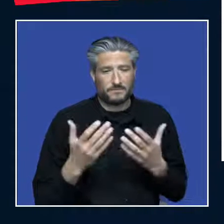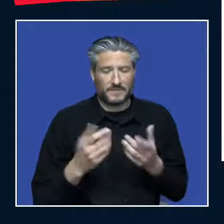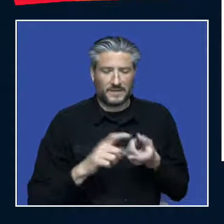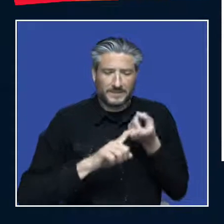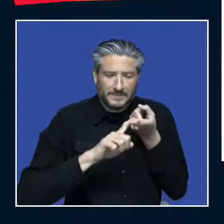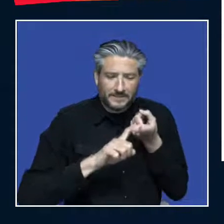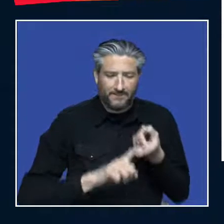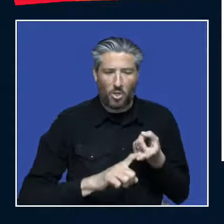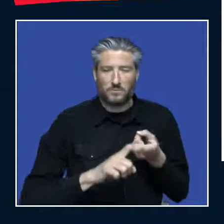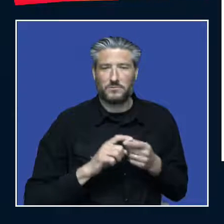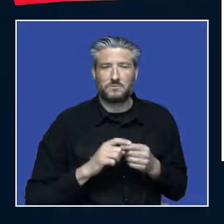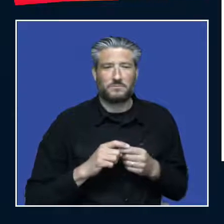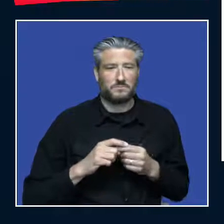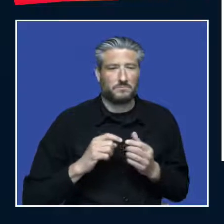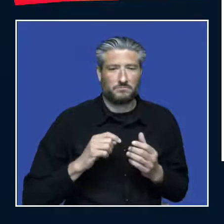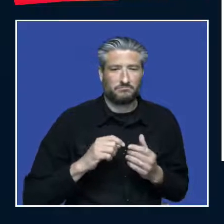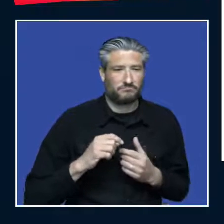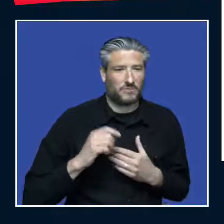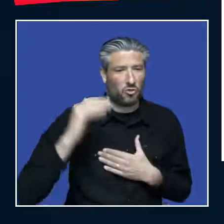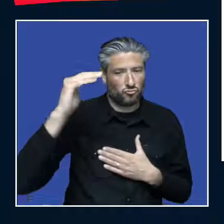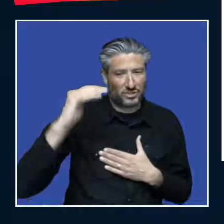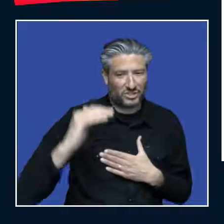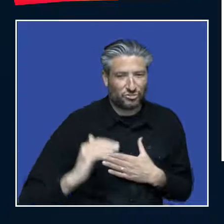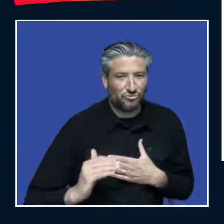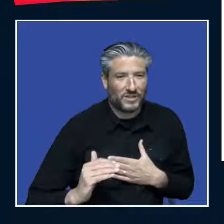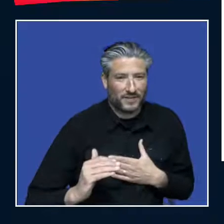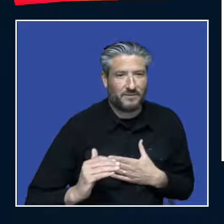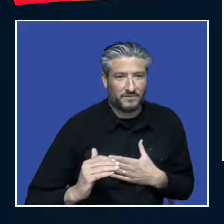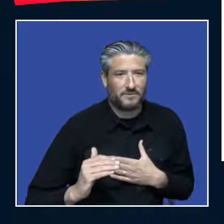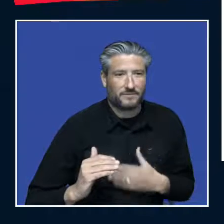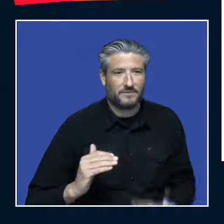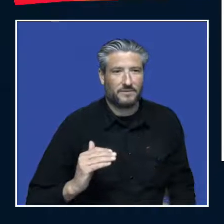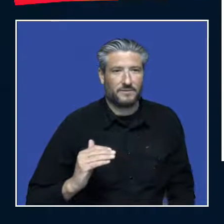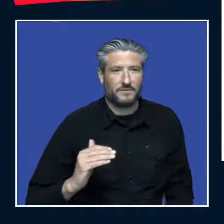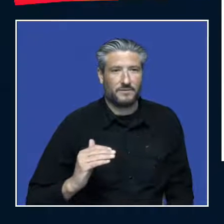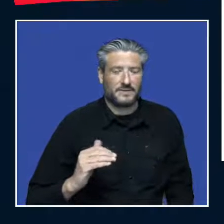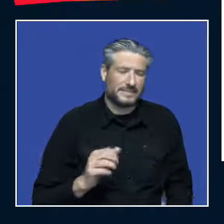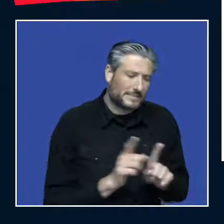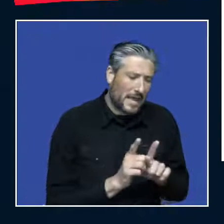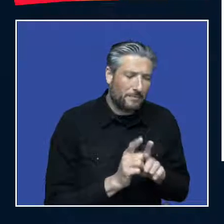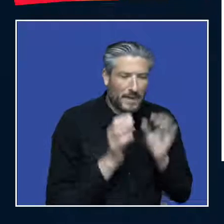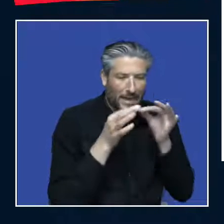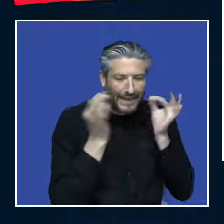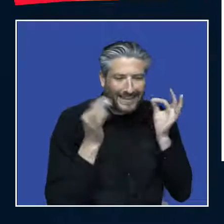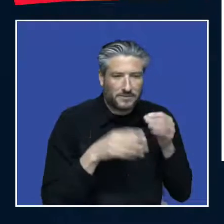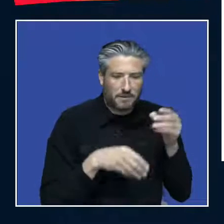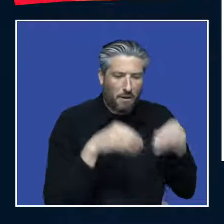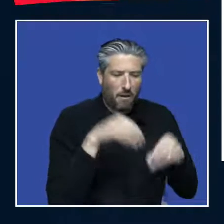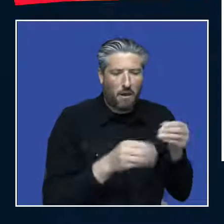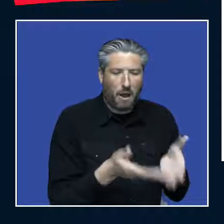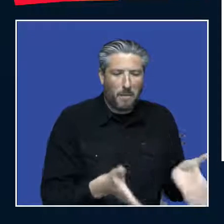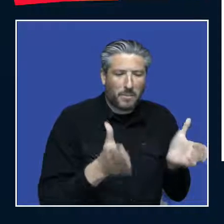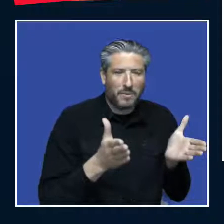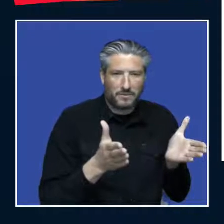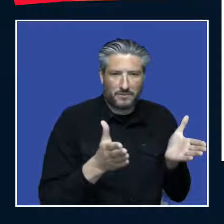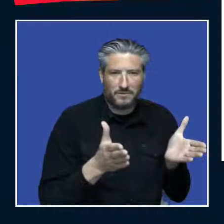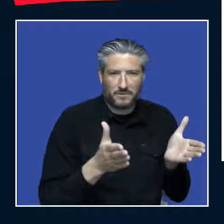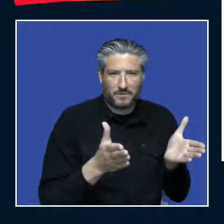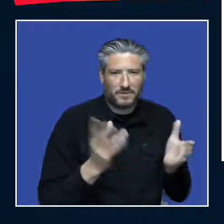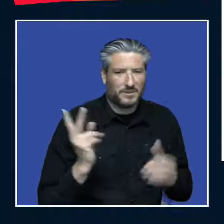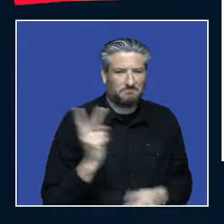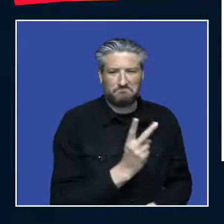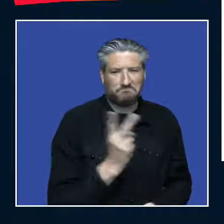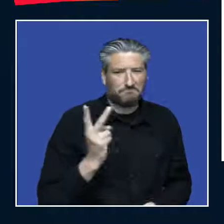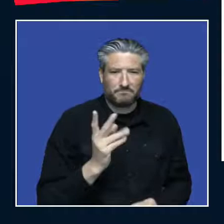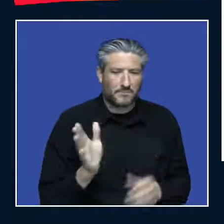default open source repository. So, and here I can also